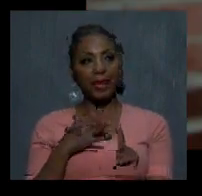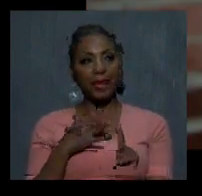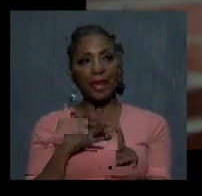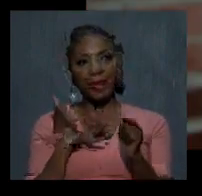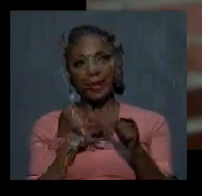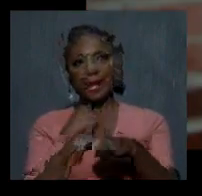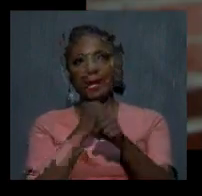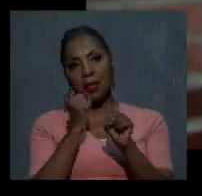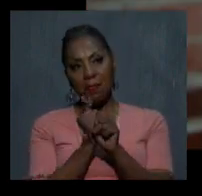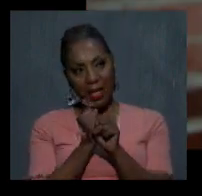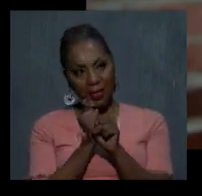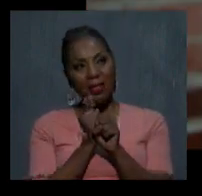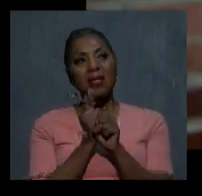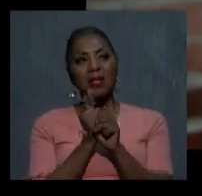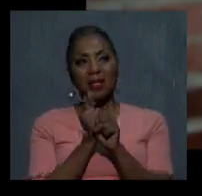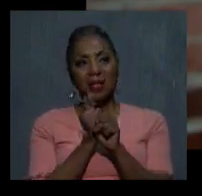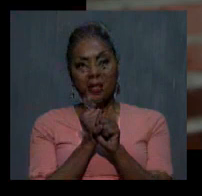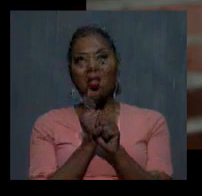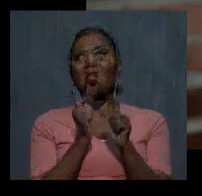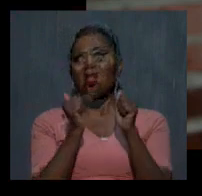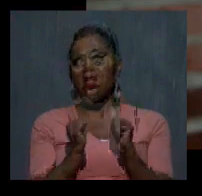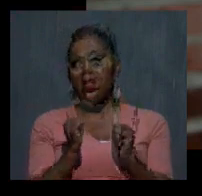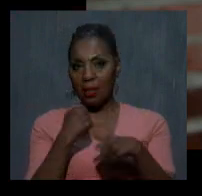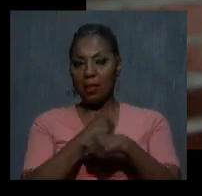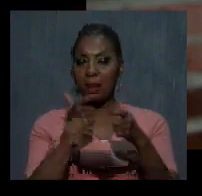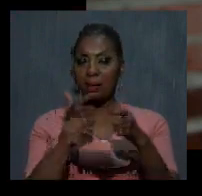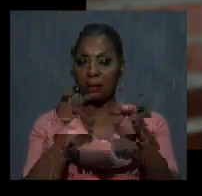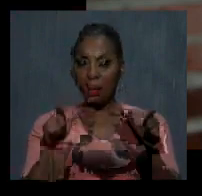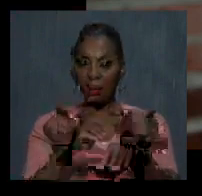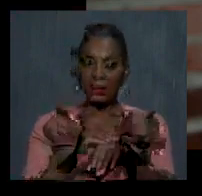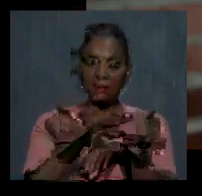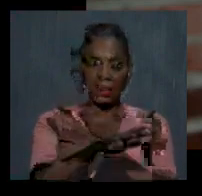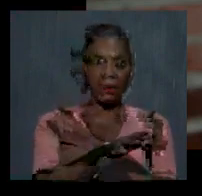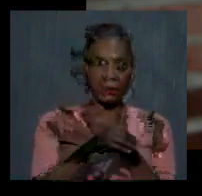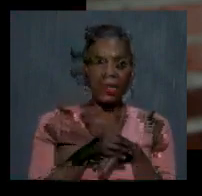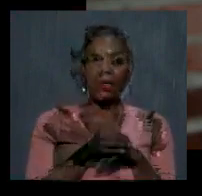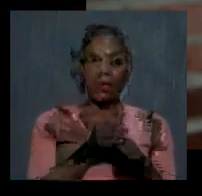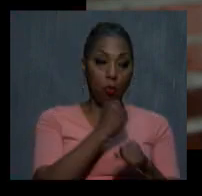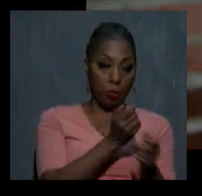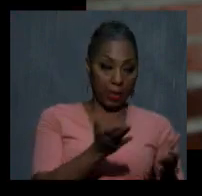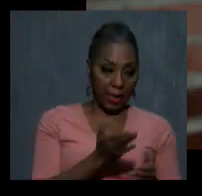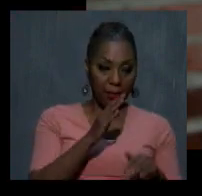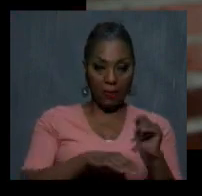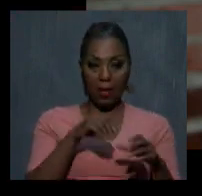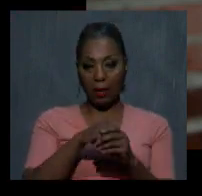make a disproportionately impact here than I could